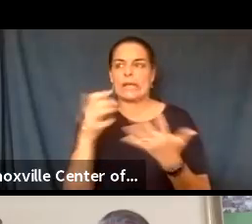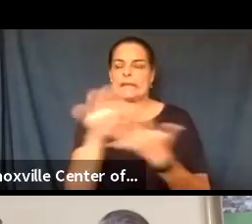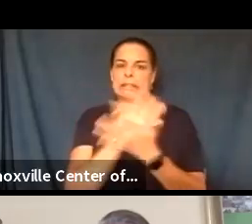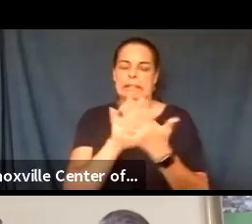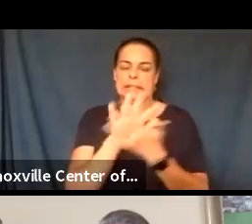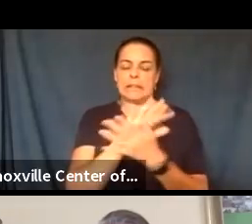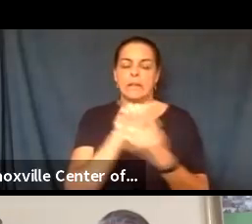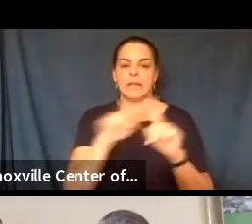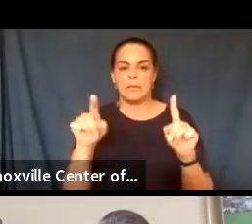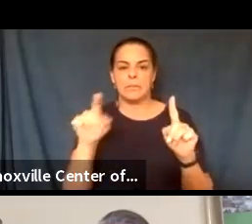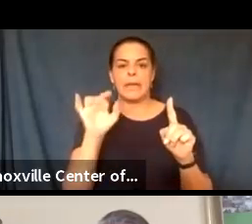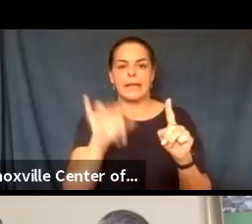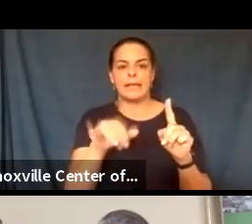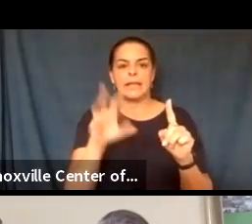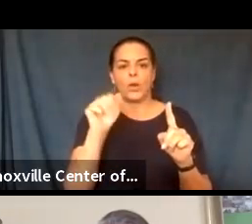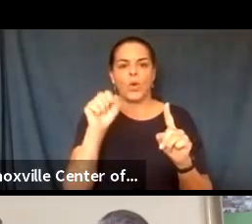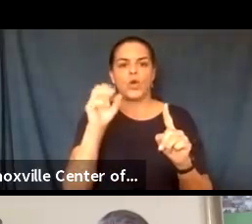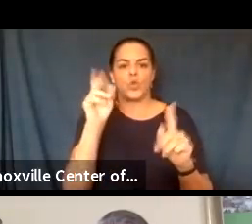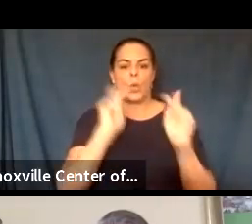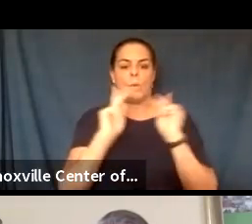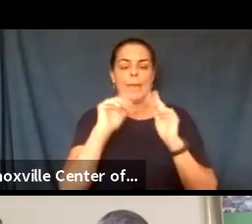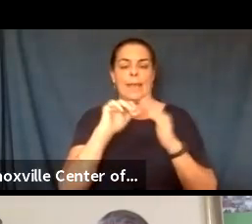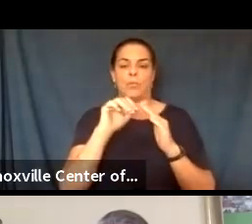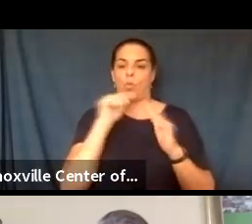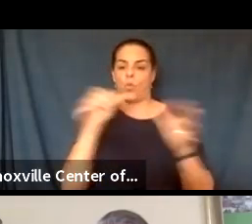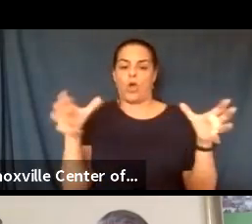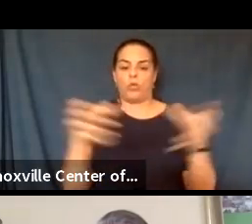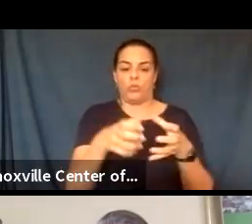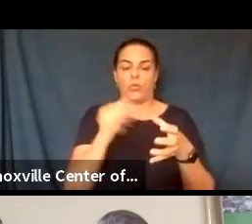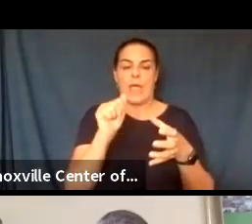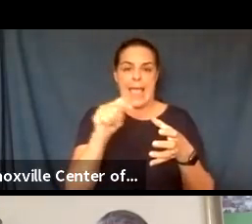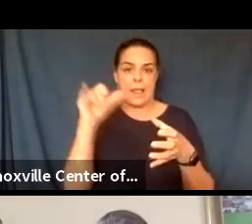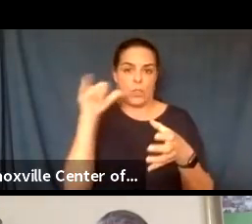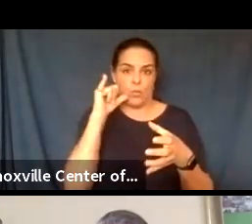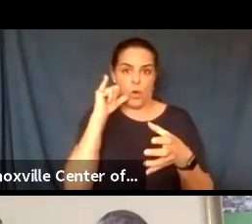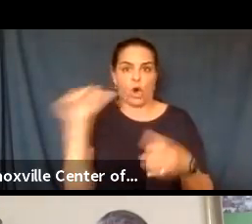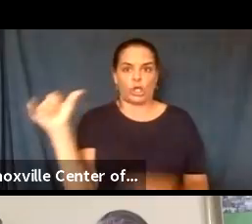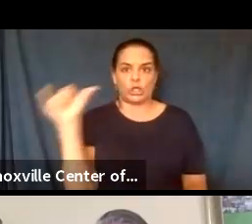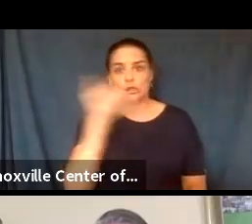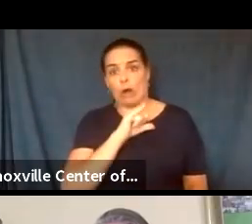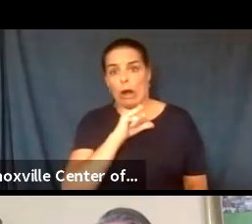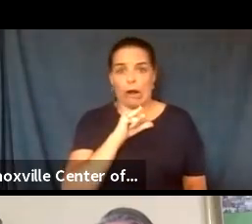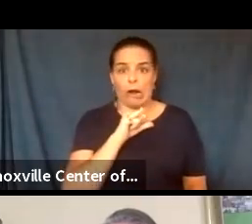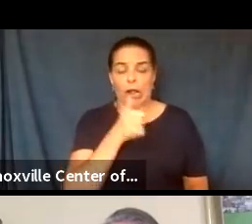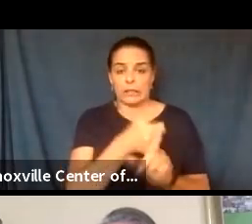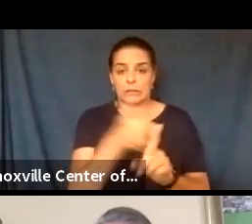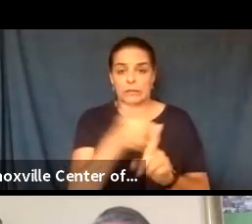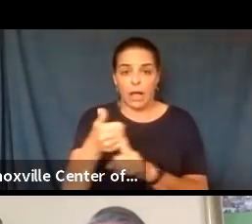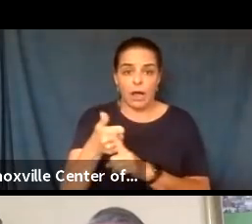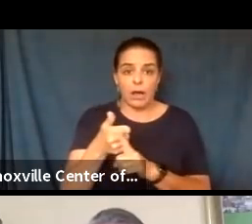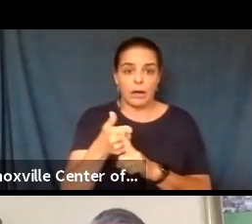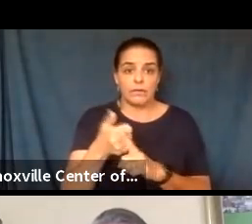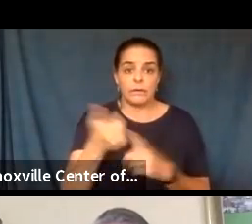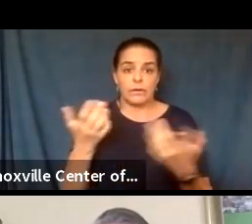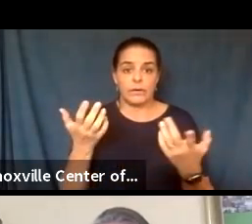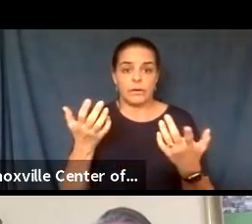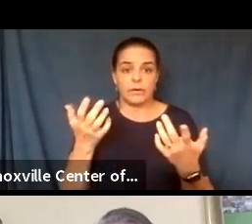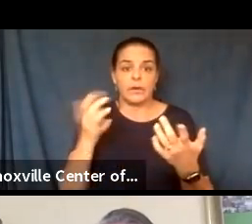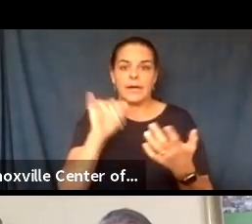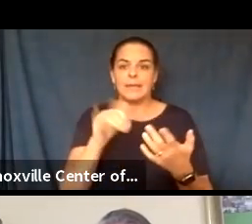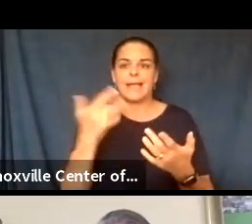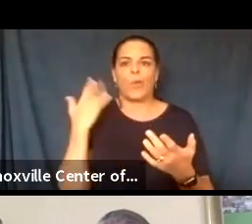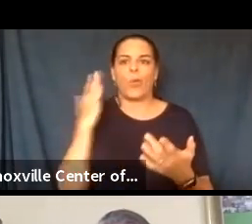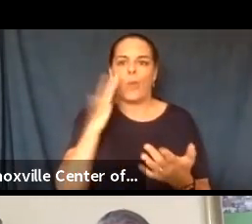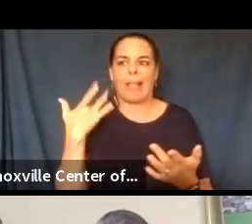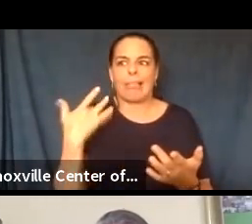it was so that people were not congregating at a bar drunk, which is more likely to